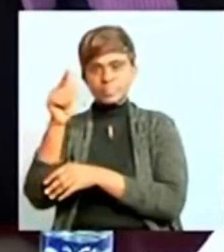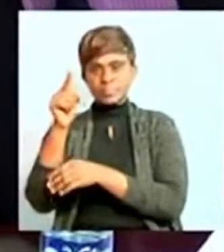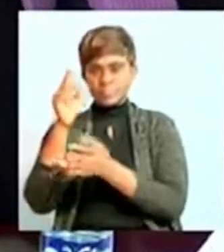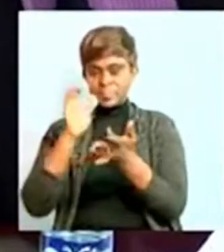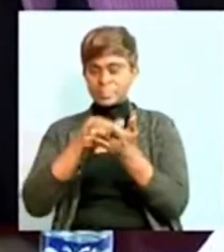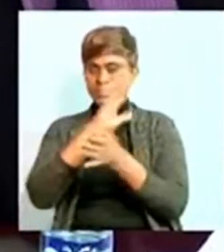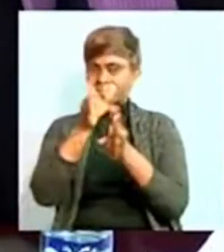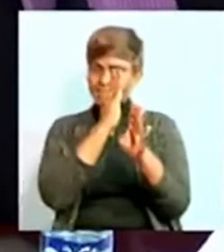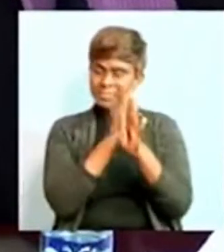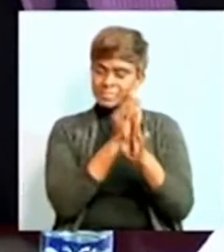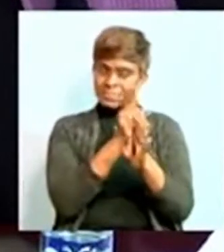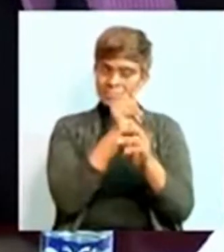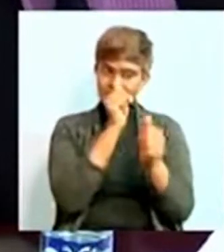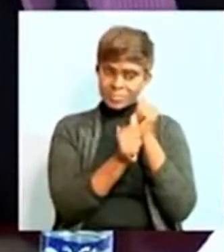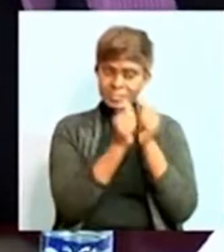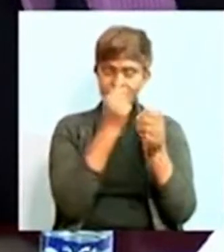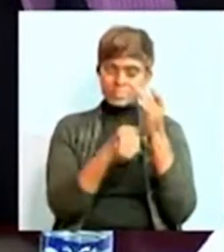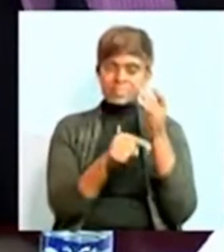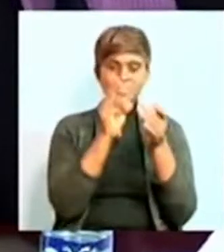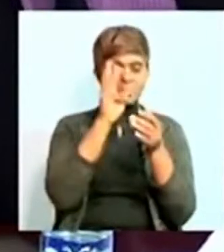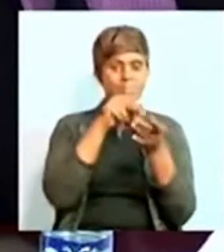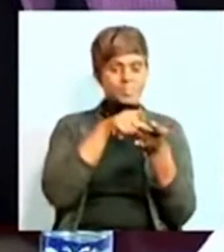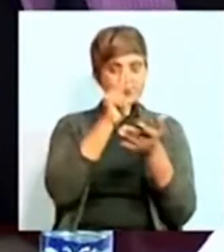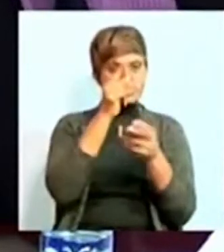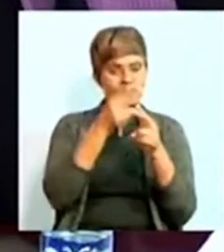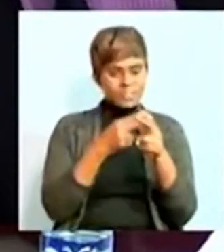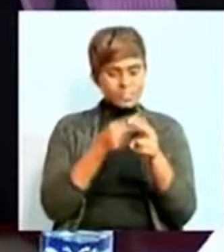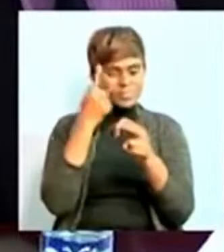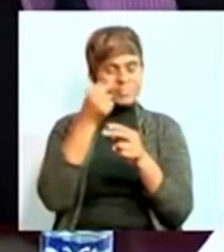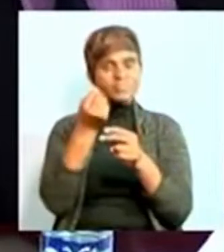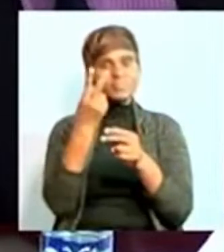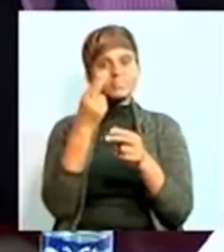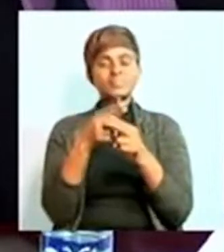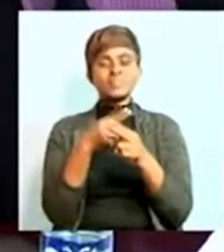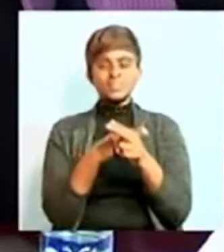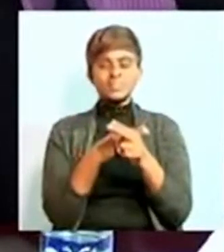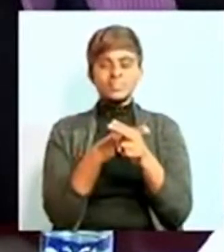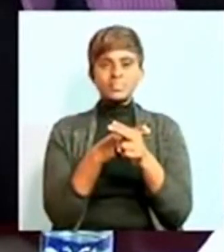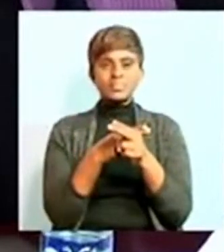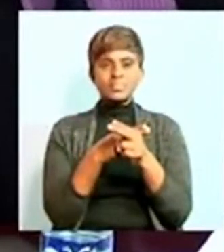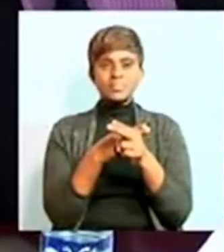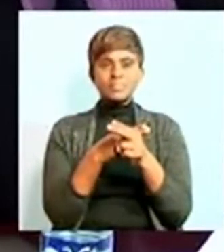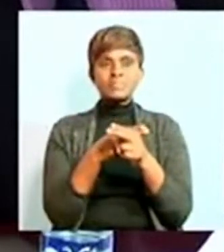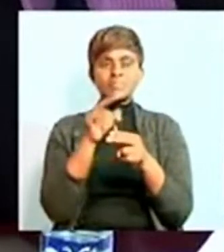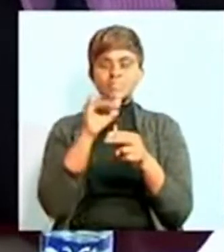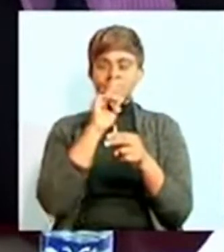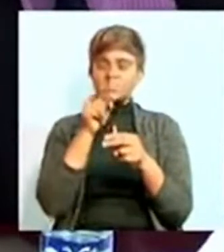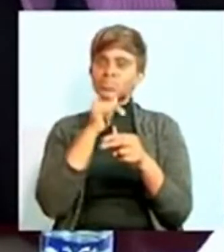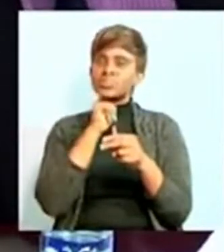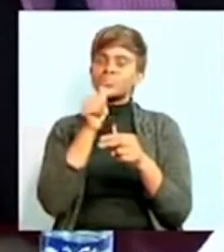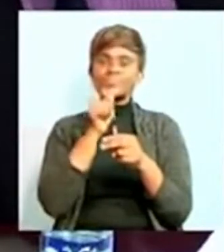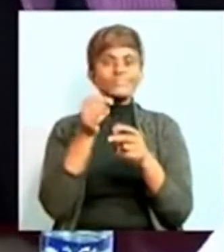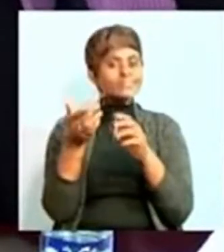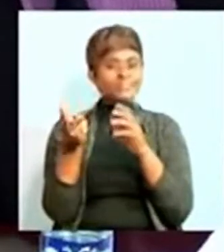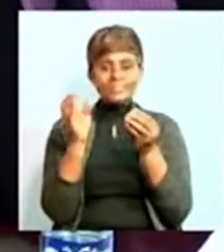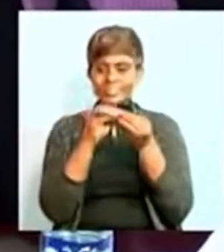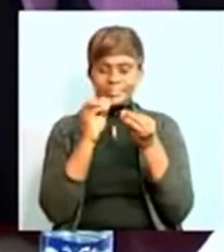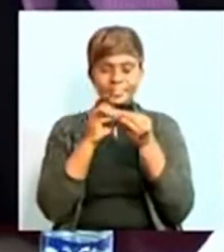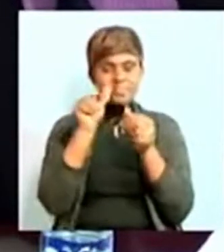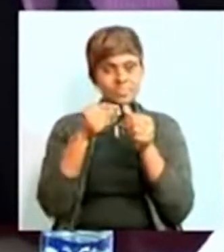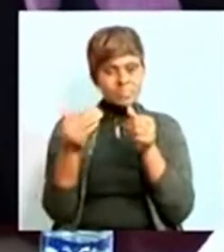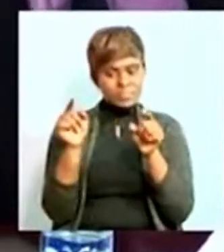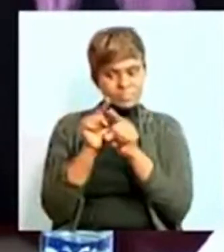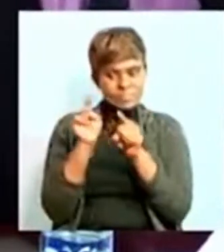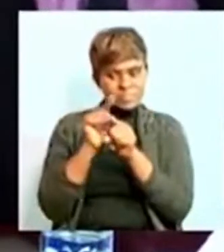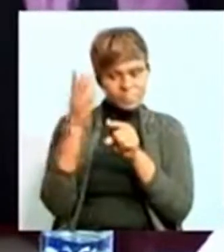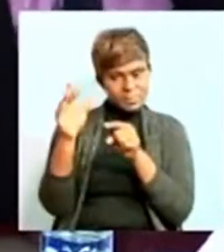towards that one, which will be paid monthly for 12 months. Definitely to not offload everything as